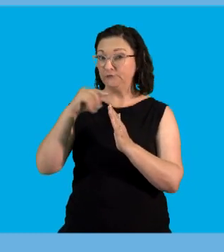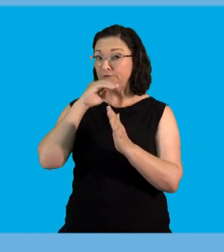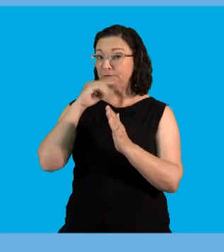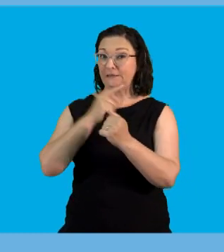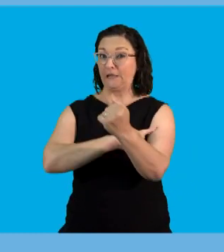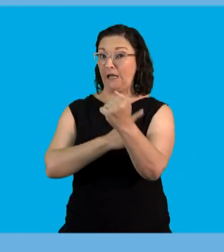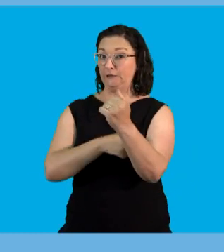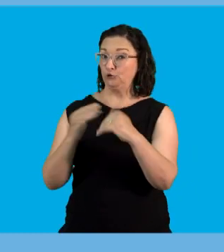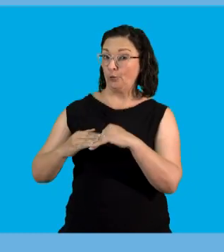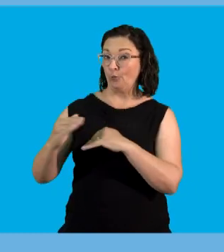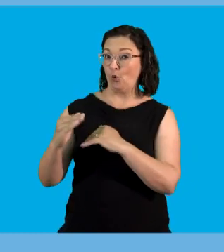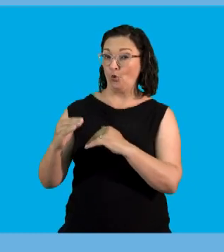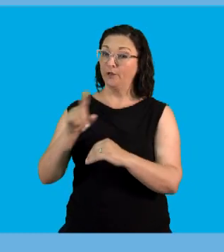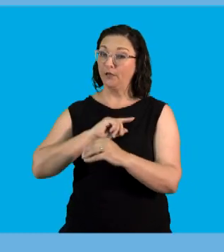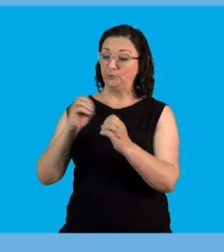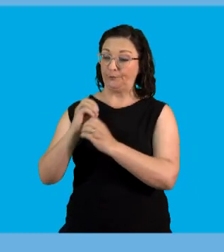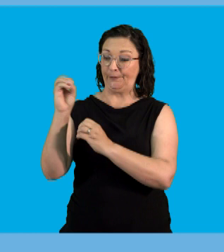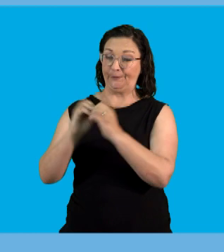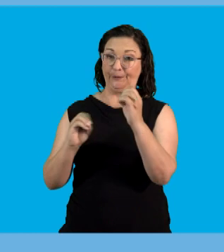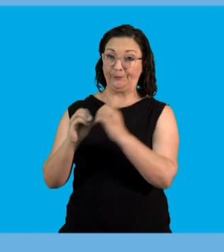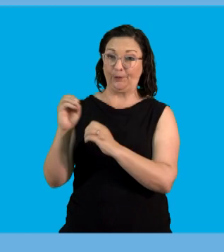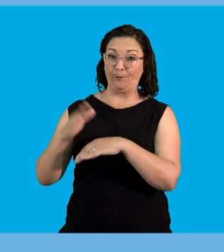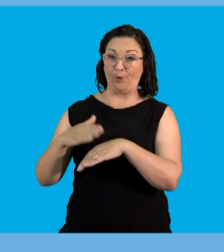energy. So there's going to be more collisions.